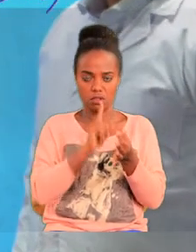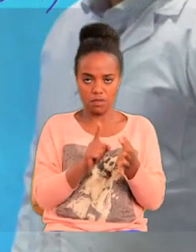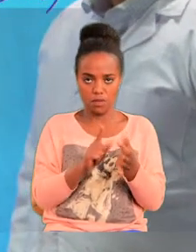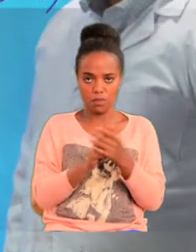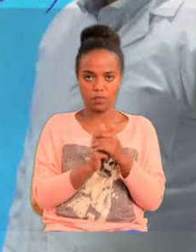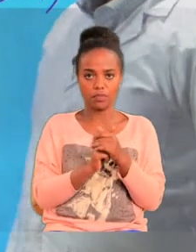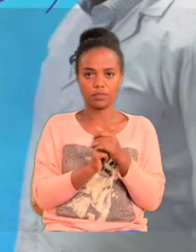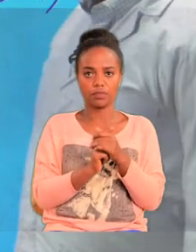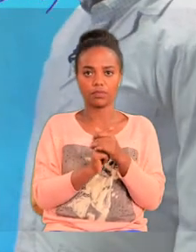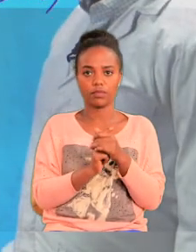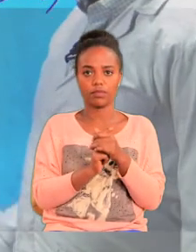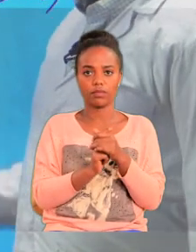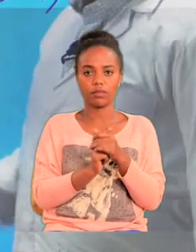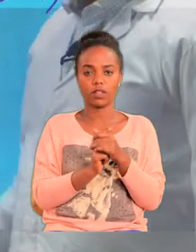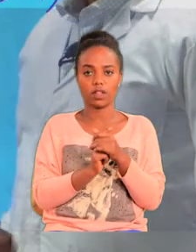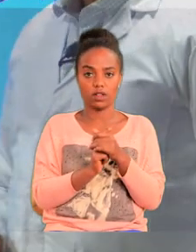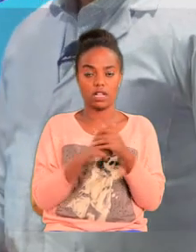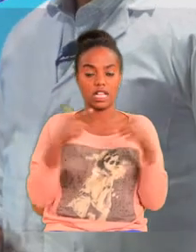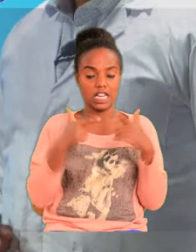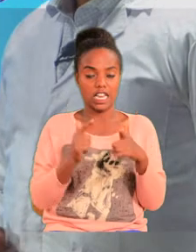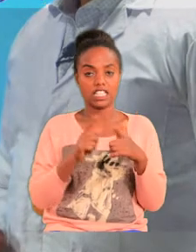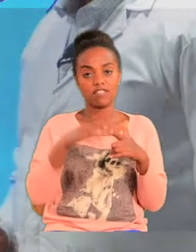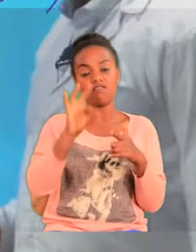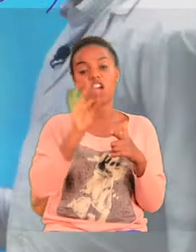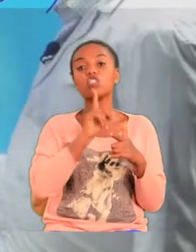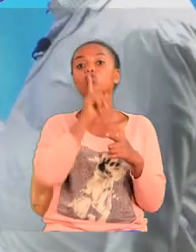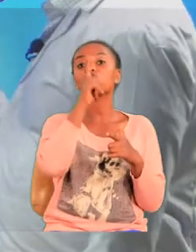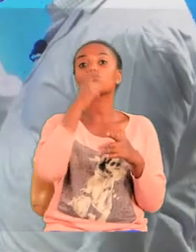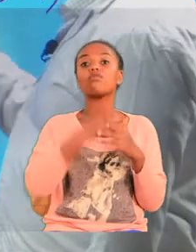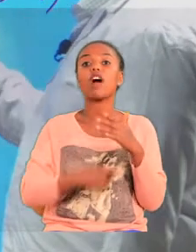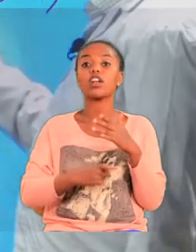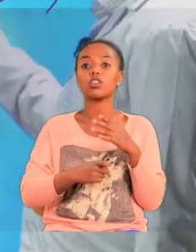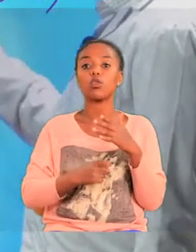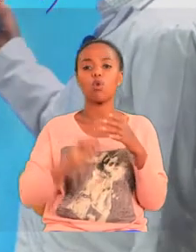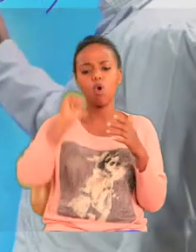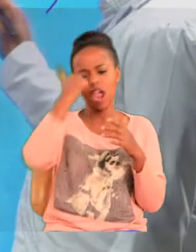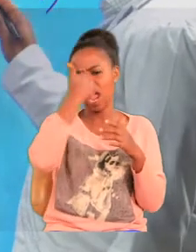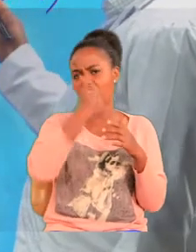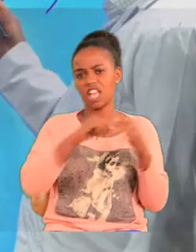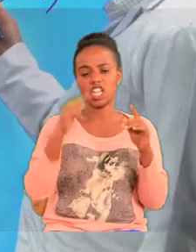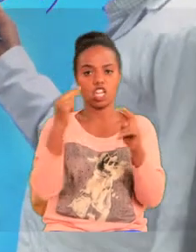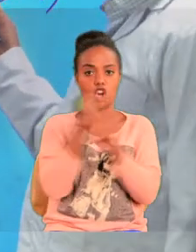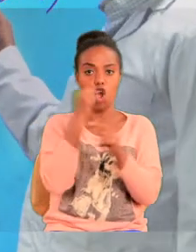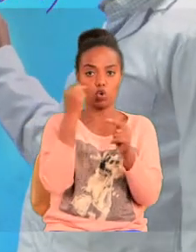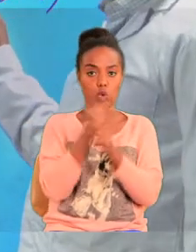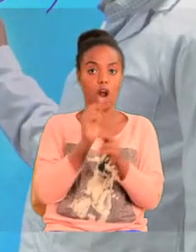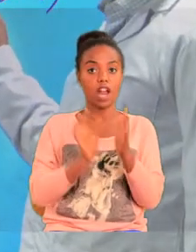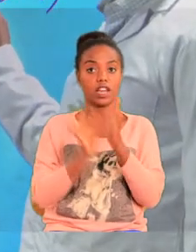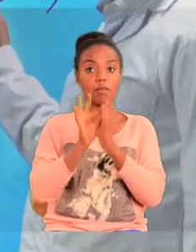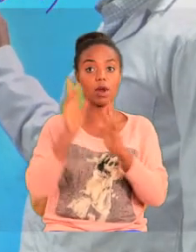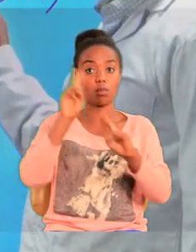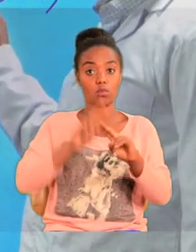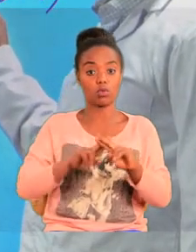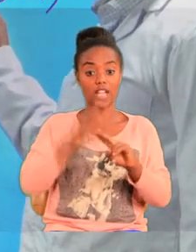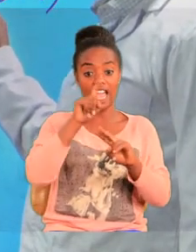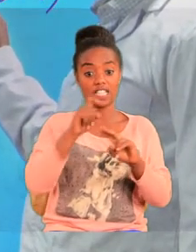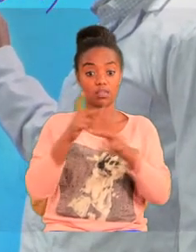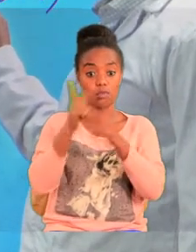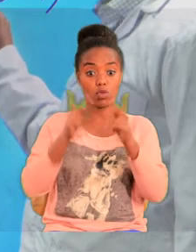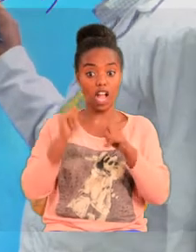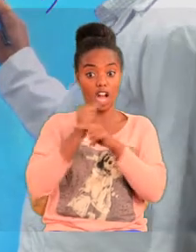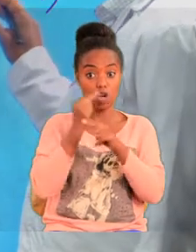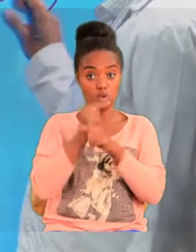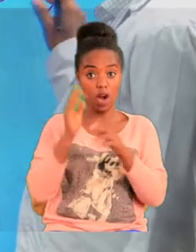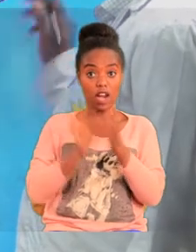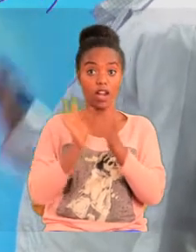So let's find its truth value. Any natural number, if you put in place of x any natural number,